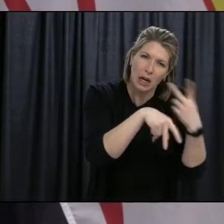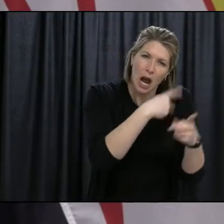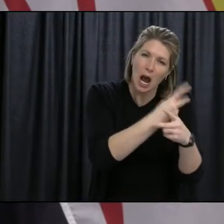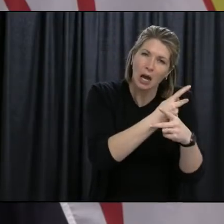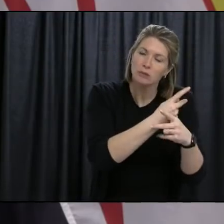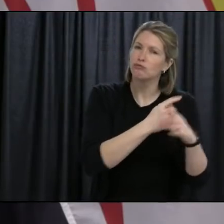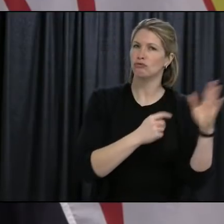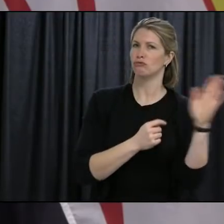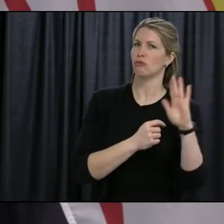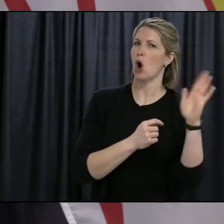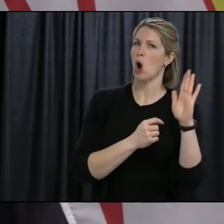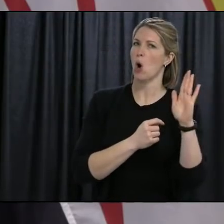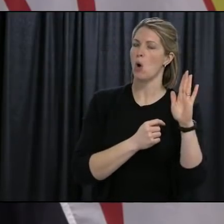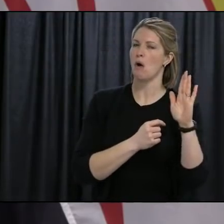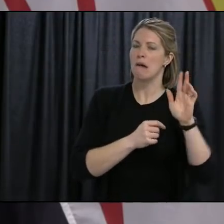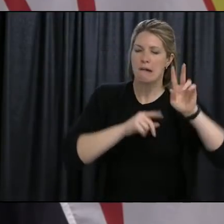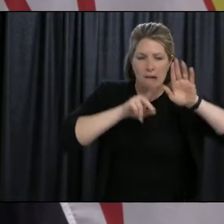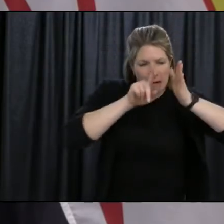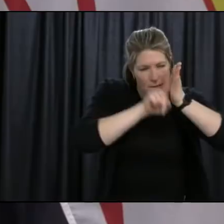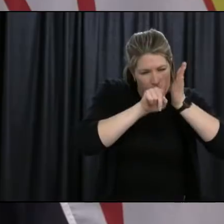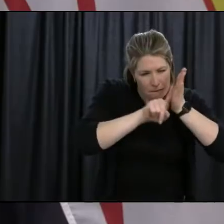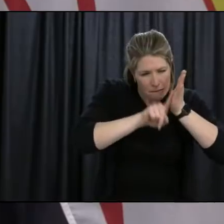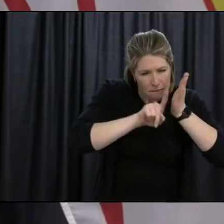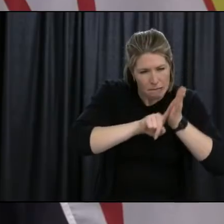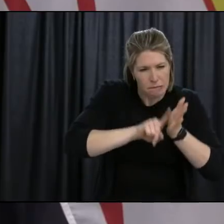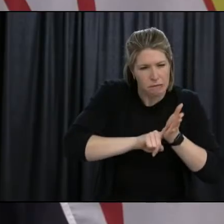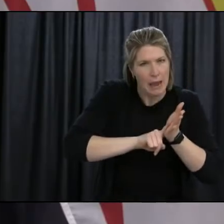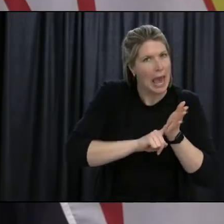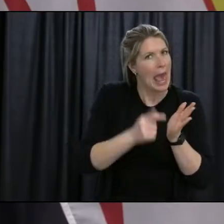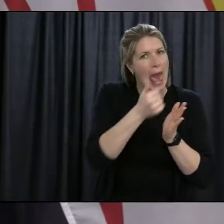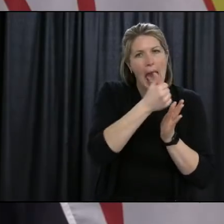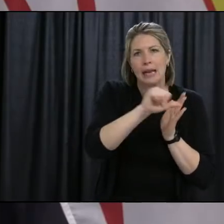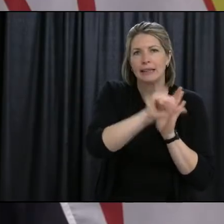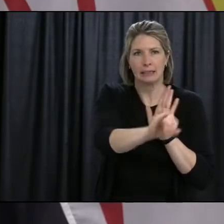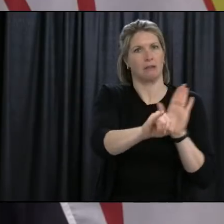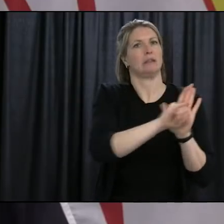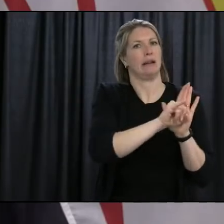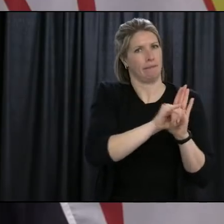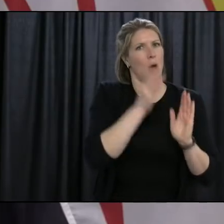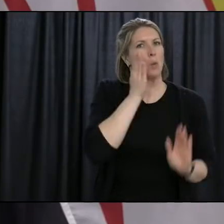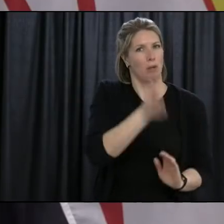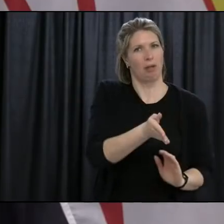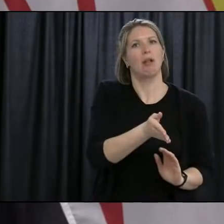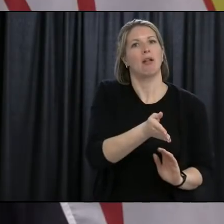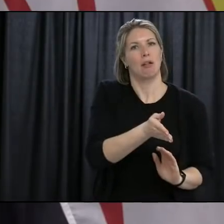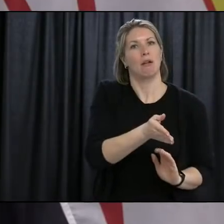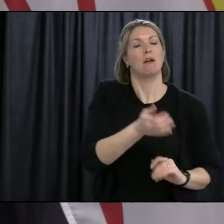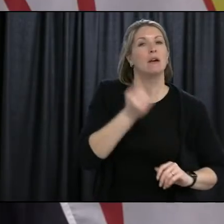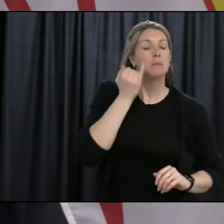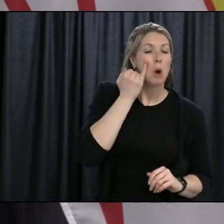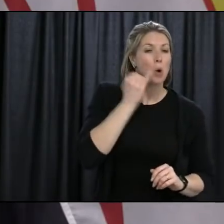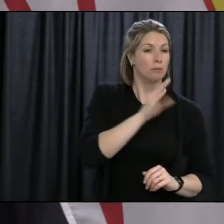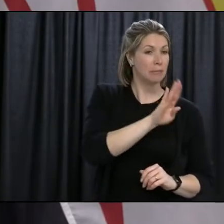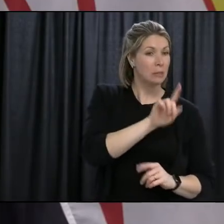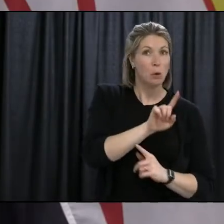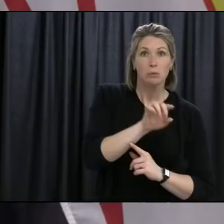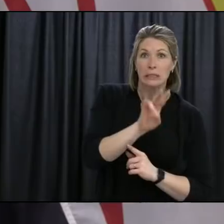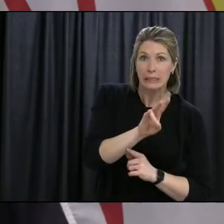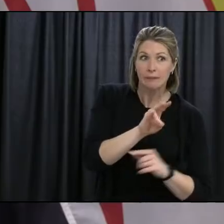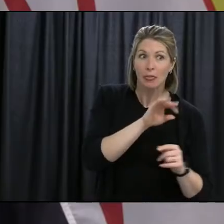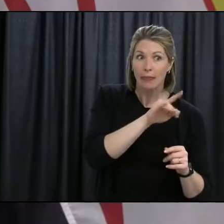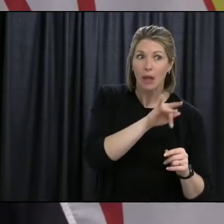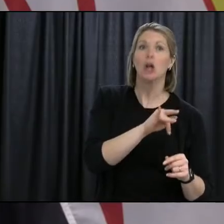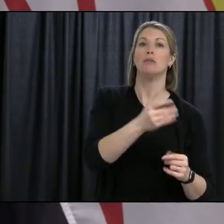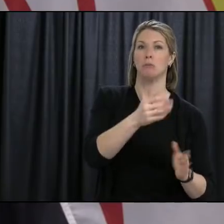virus. So that will show us whatever variant is there. So if it's B117, it'll tell us that. But if